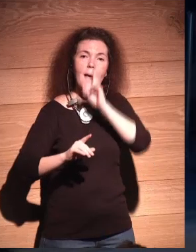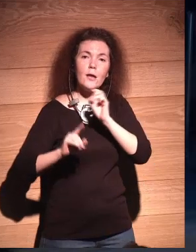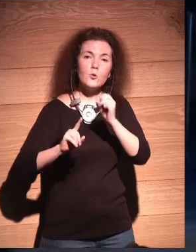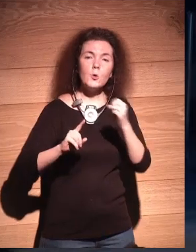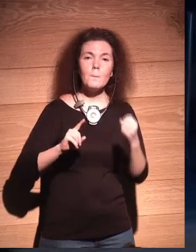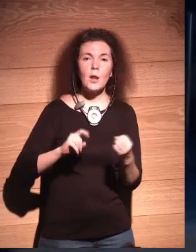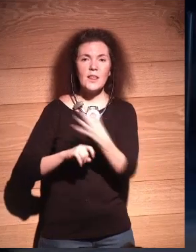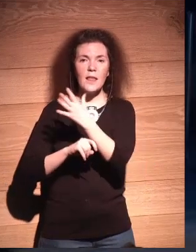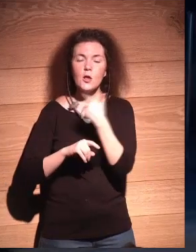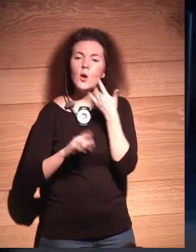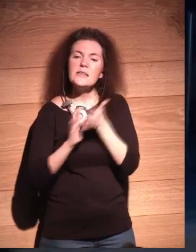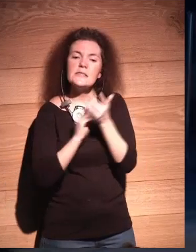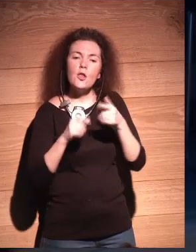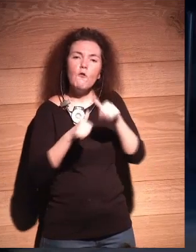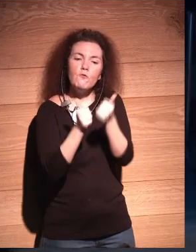And